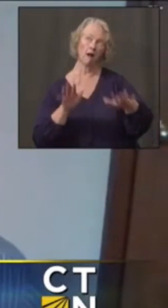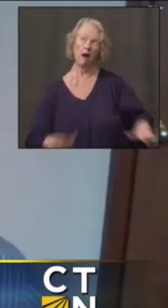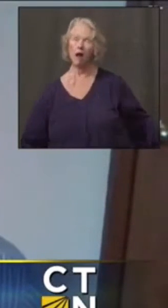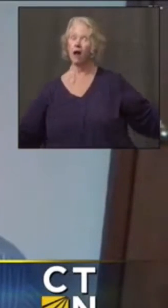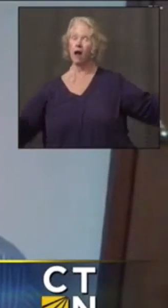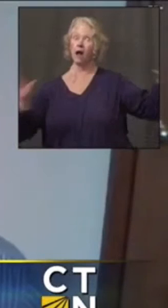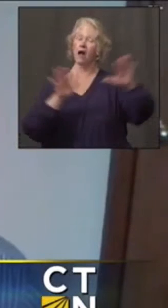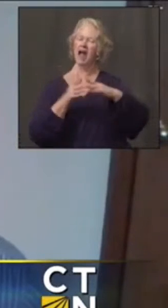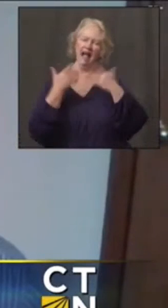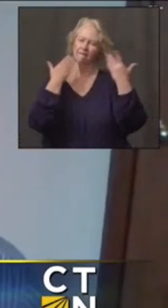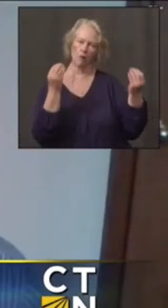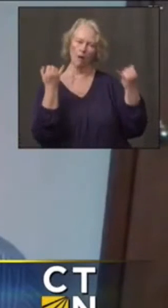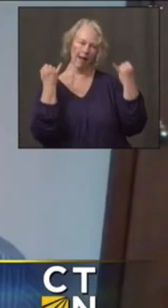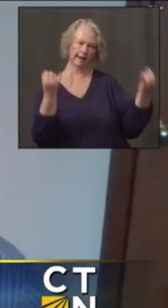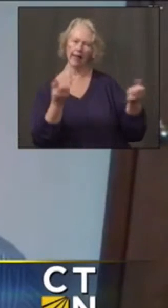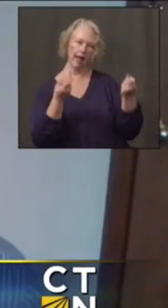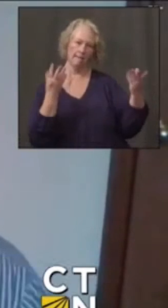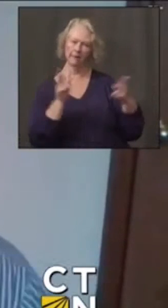the worldwide